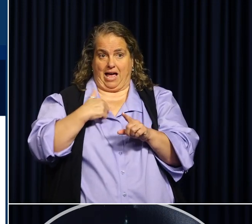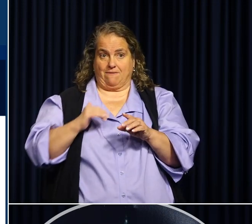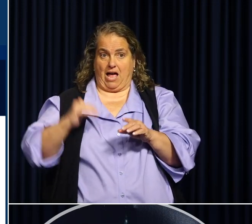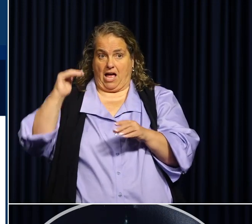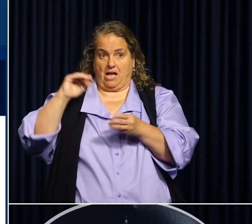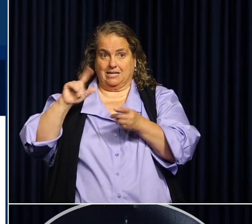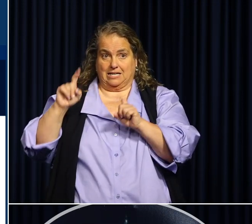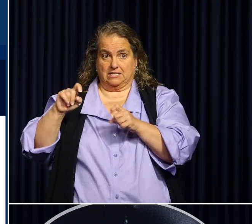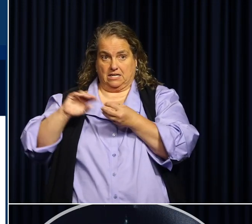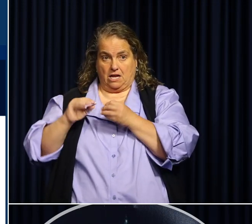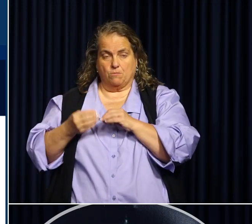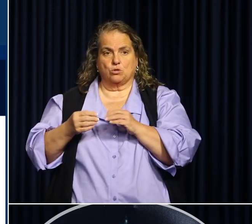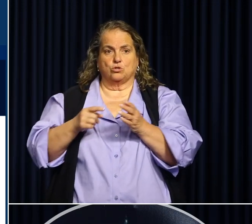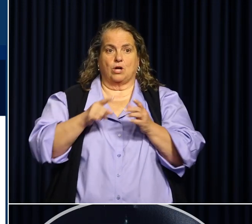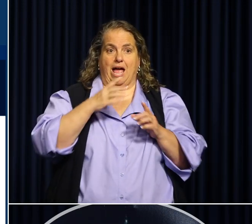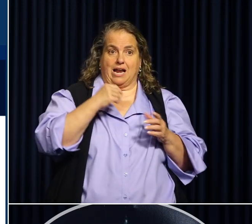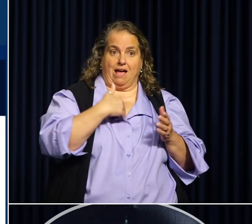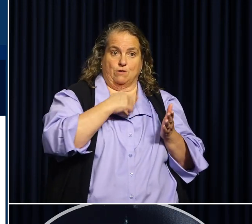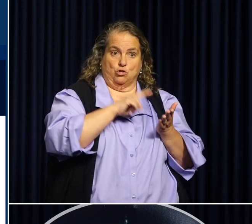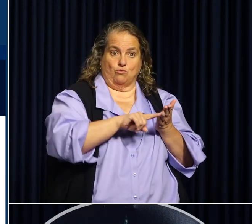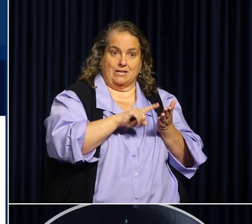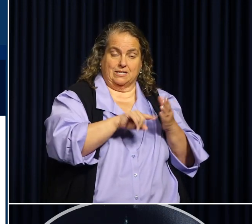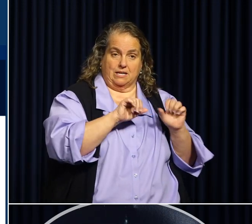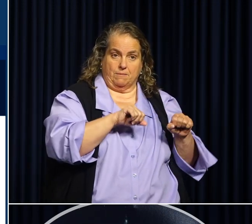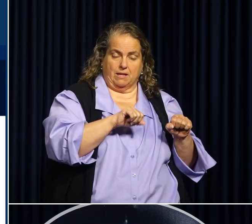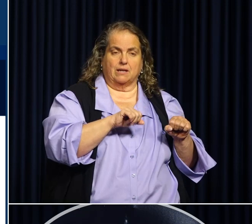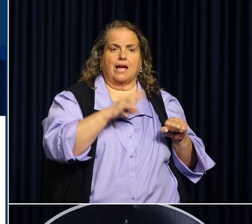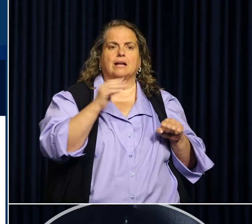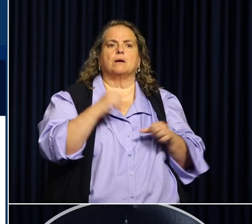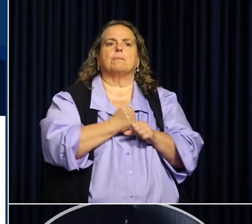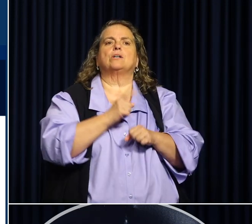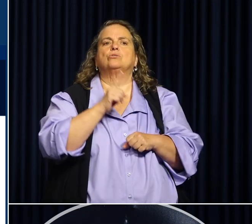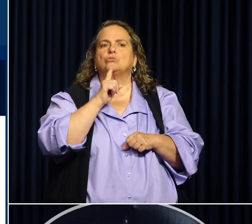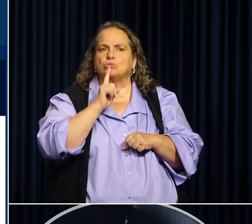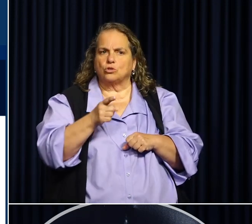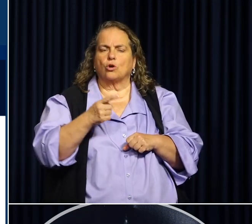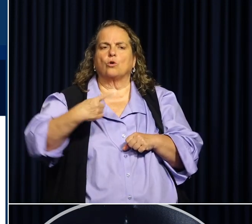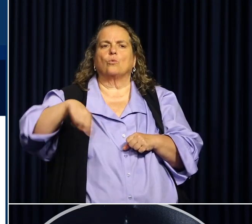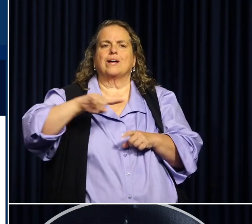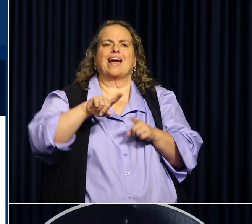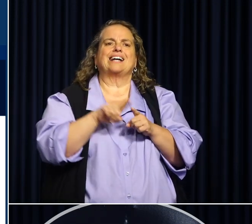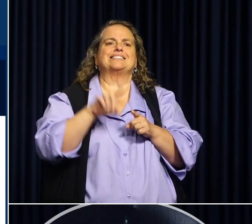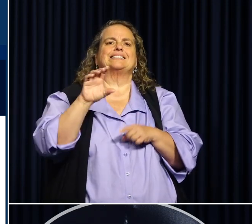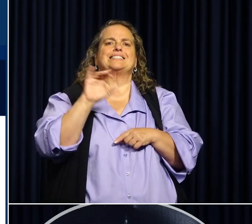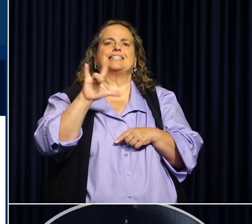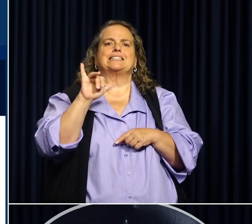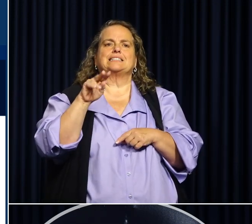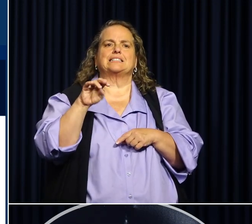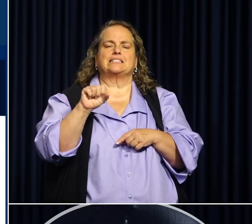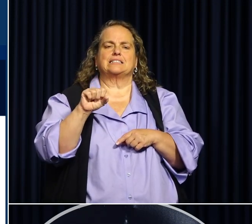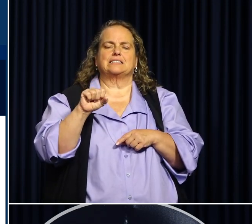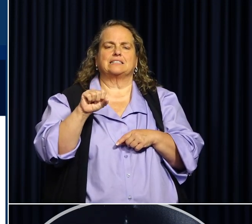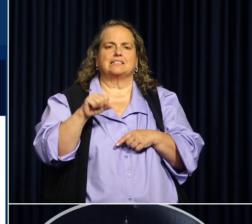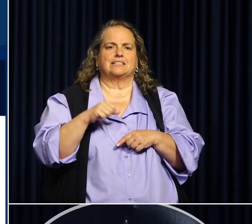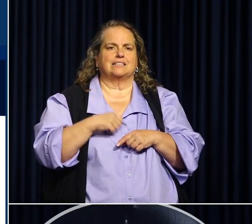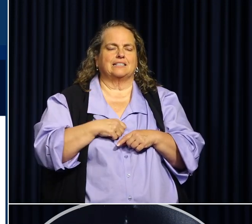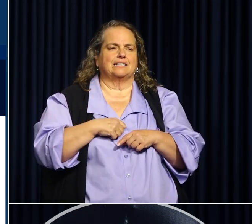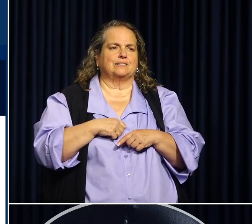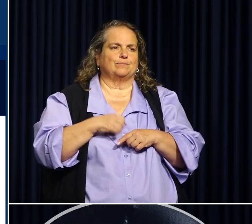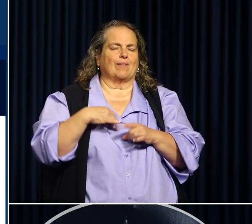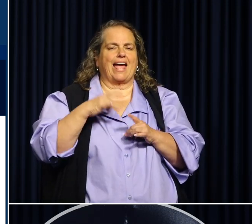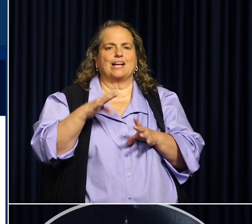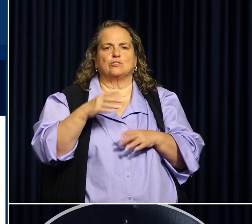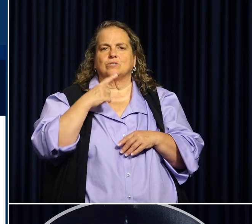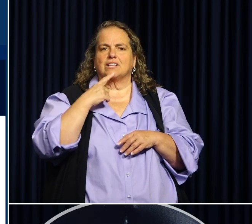have the tracing capacity, but also to make sure that we as citizens, and I hate to say don't overdo it,